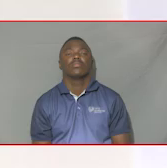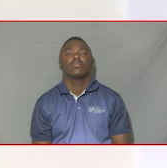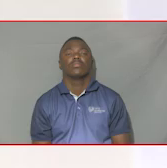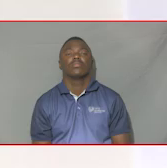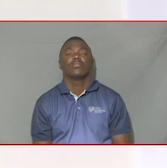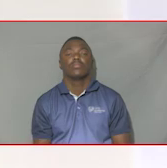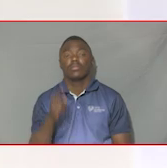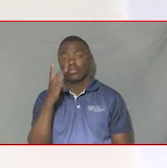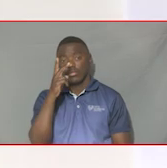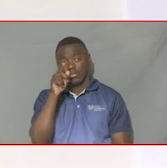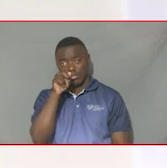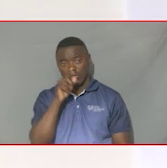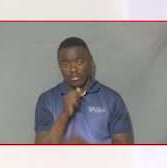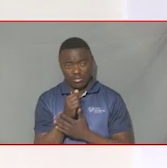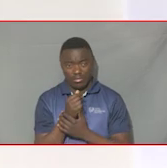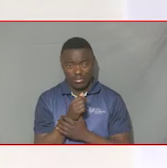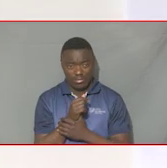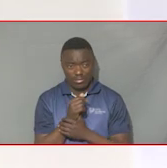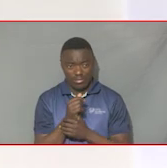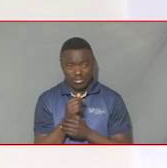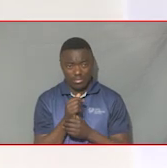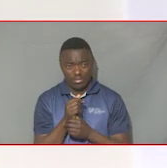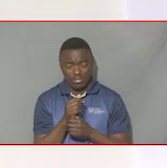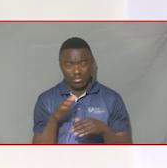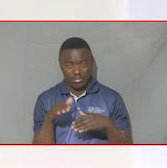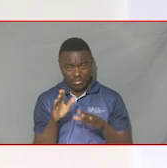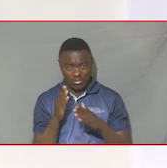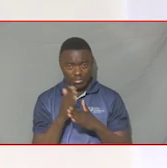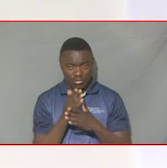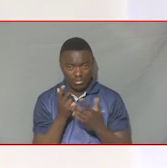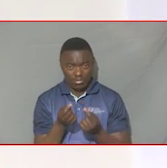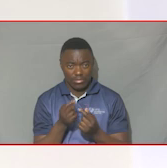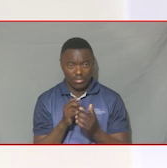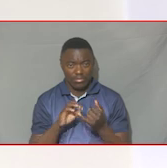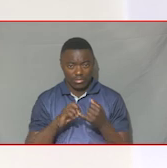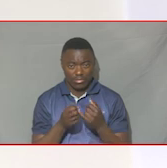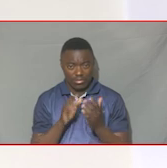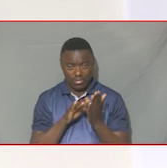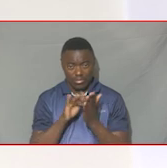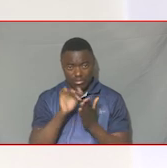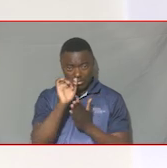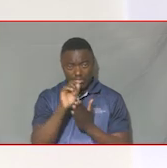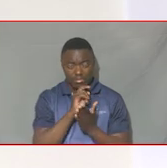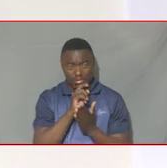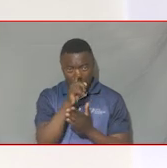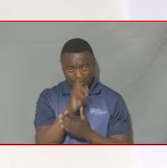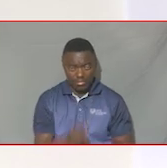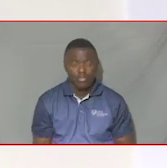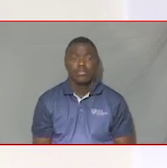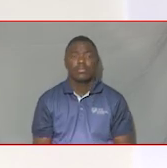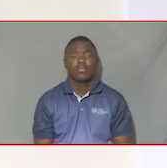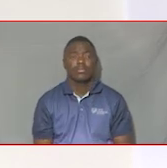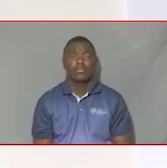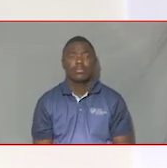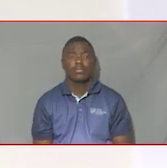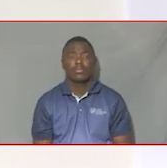in. I also want you to go ahead and also key it in on your calculator and see